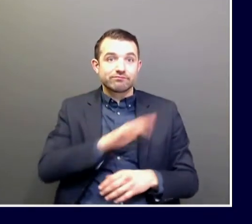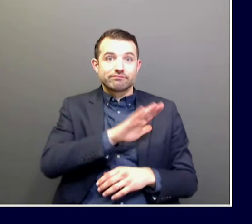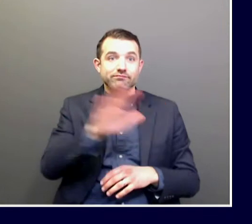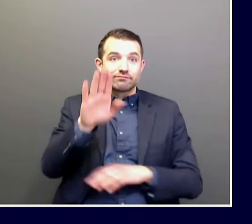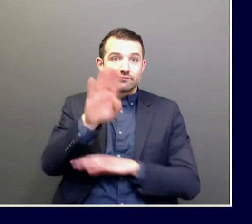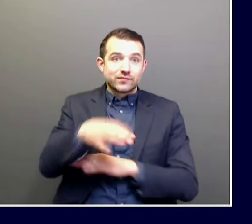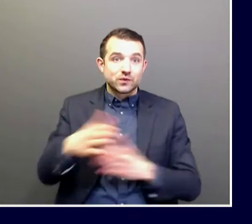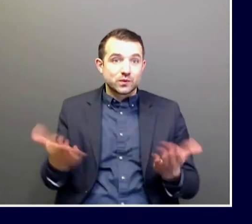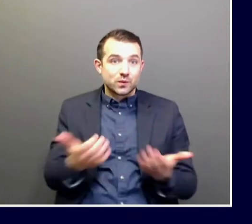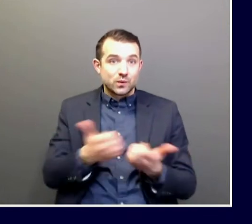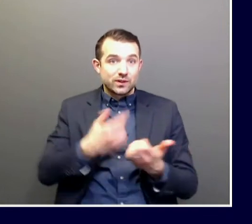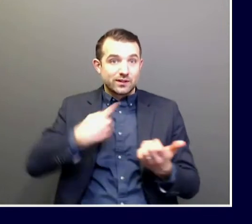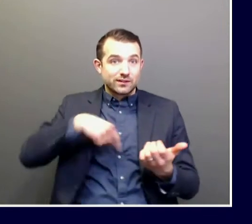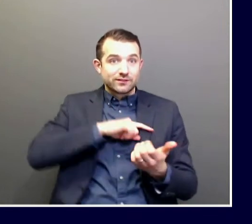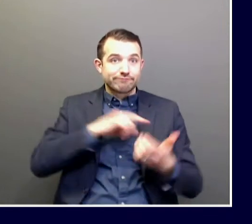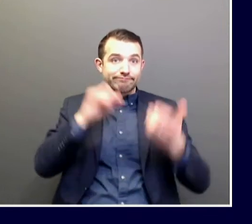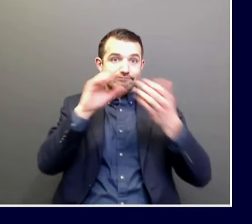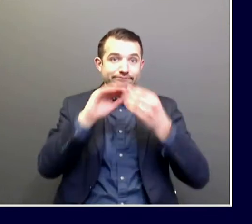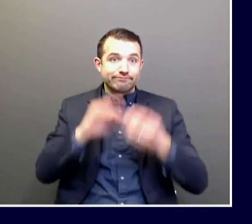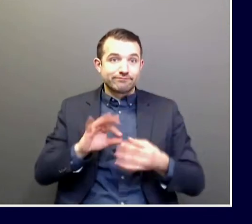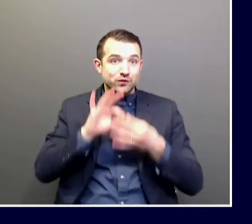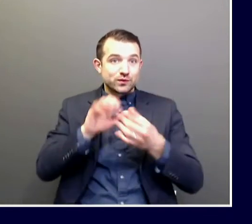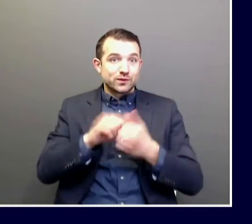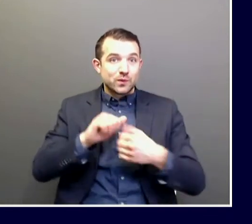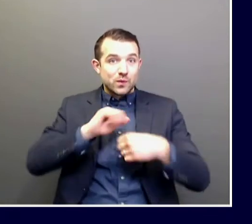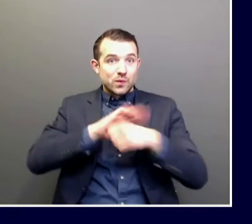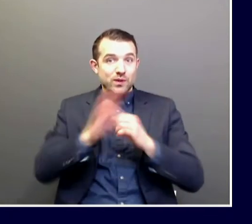where we stand in Maine. We look forward to chatting with everyone